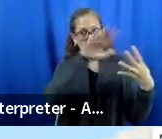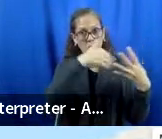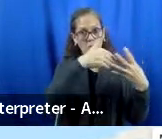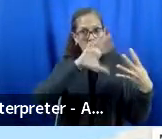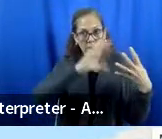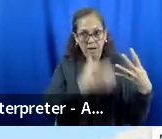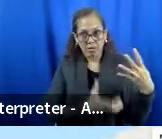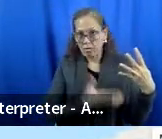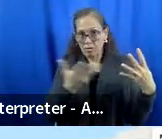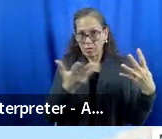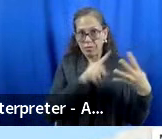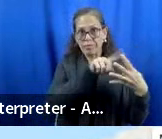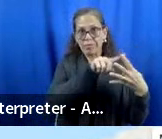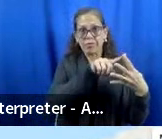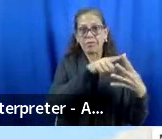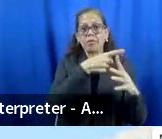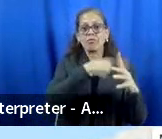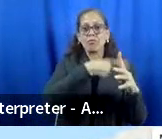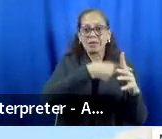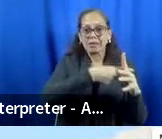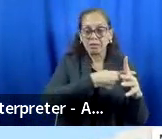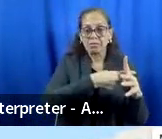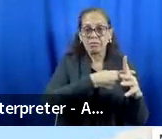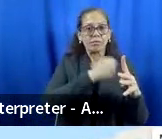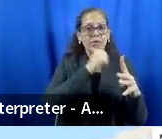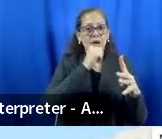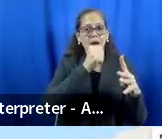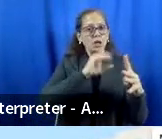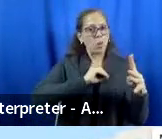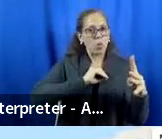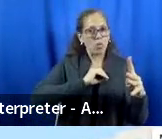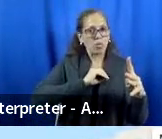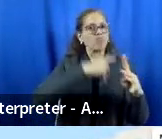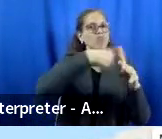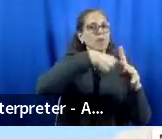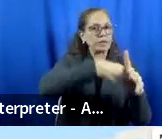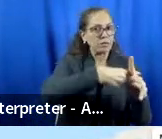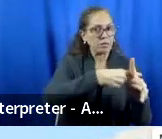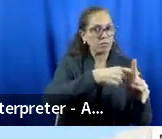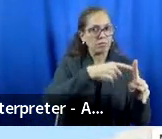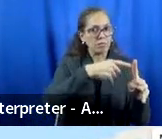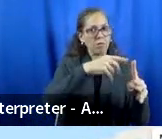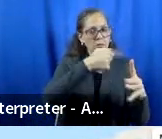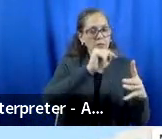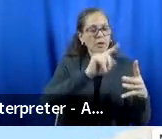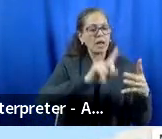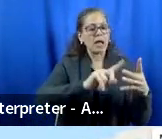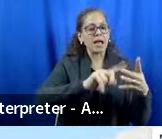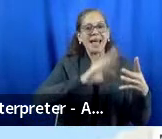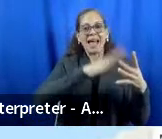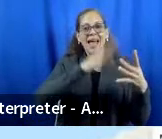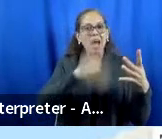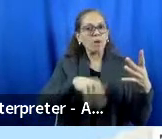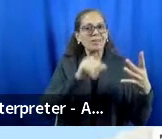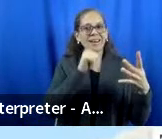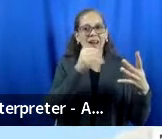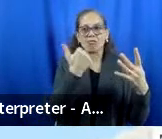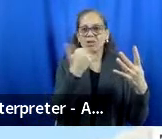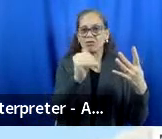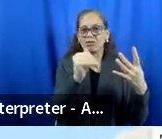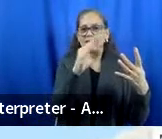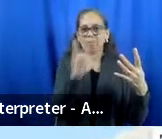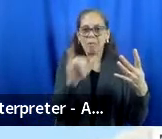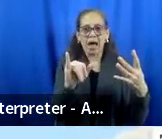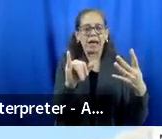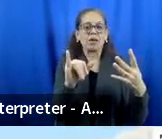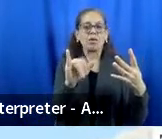category are rental units rather than ownership units, housing that is not income restricted or